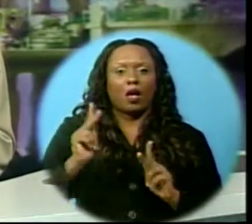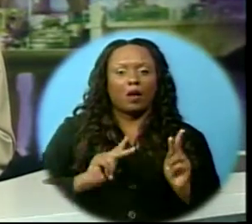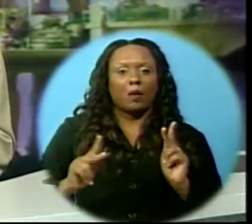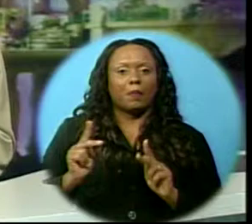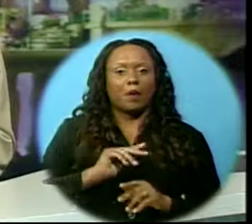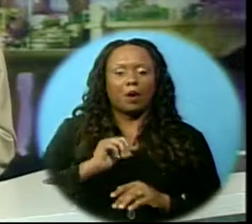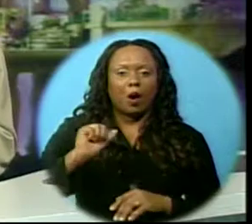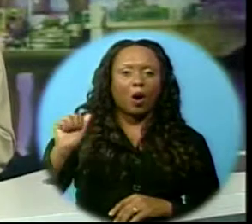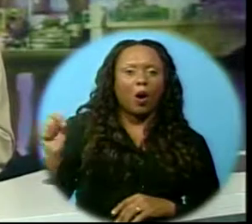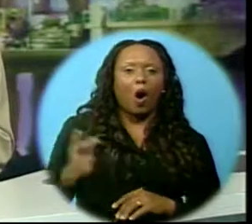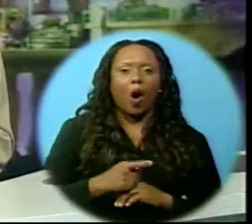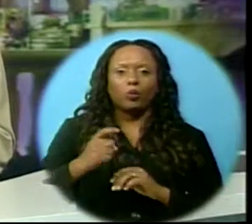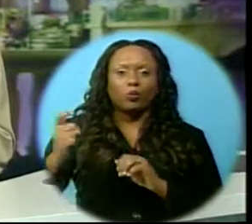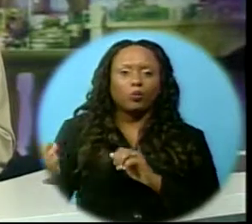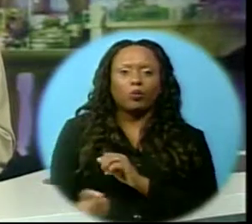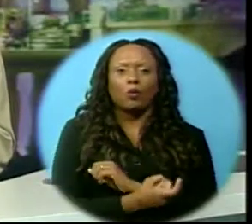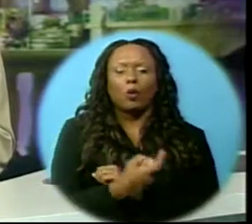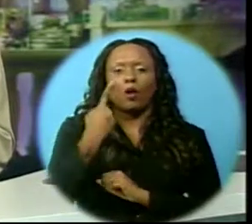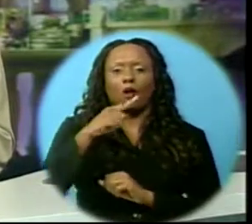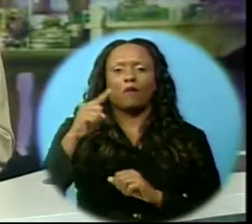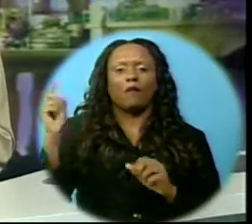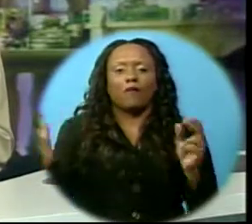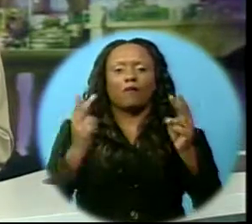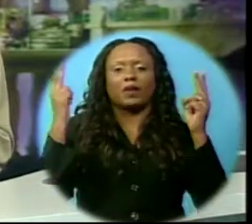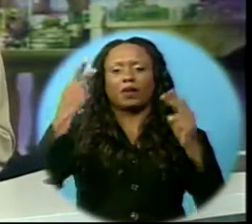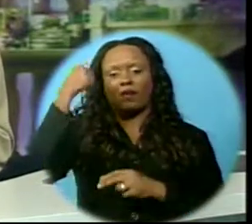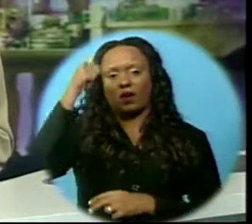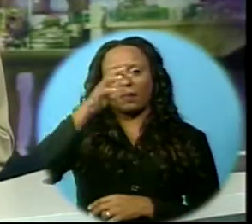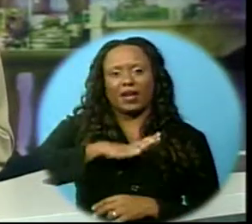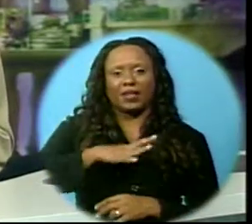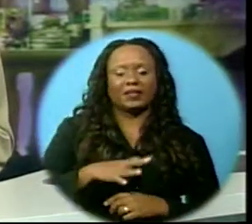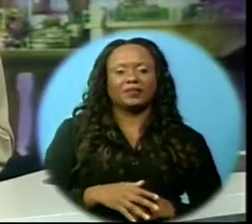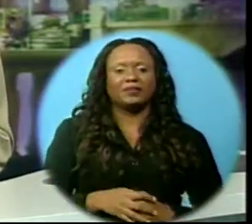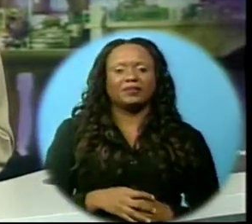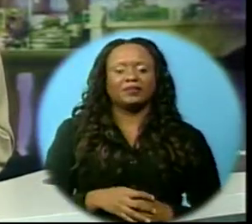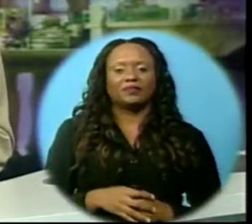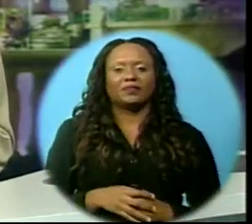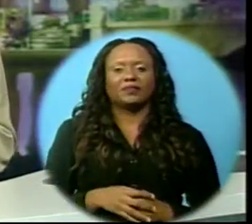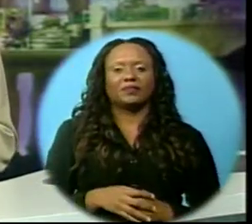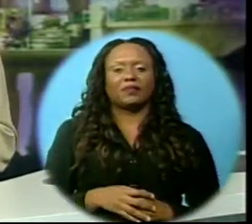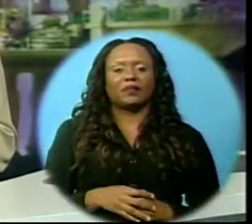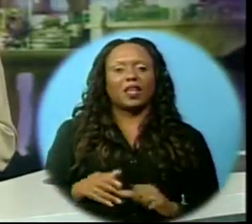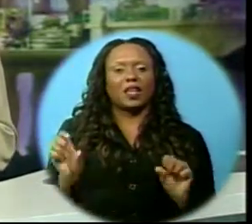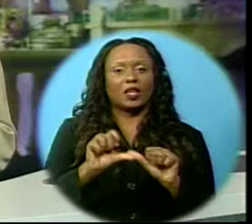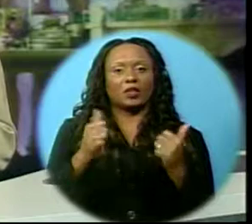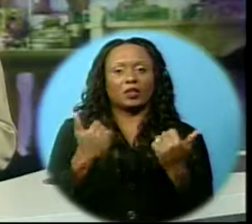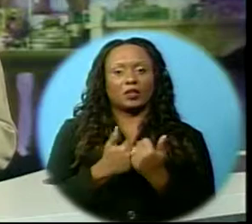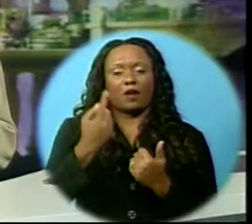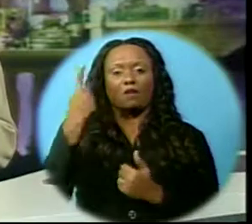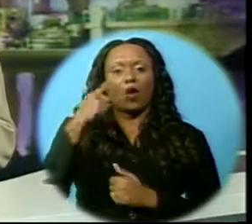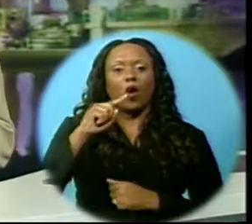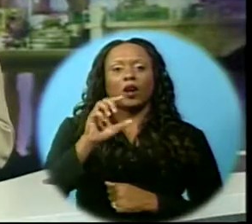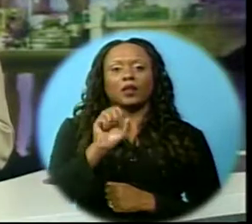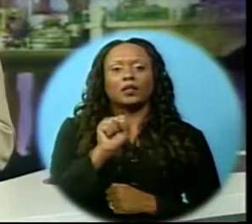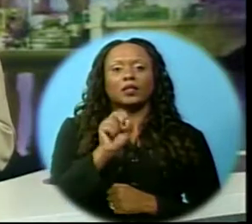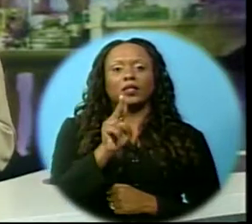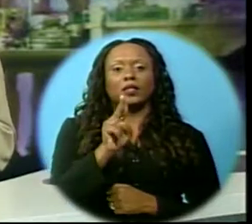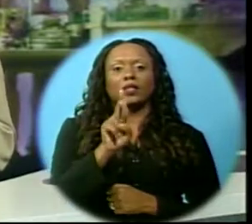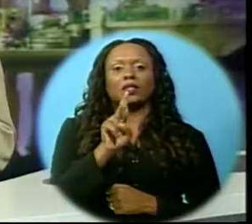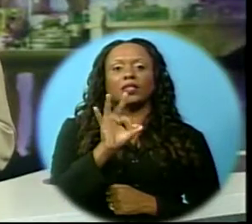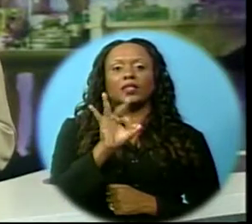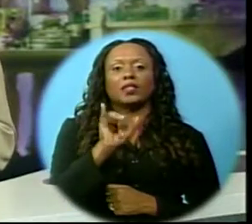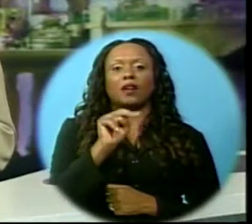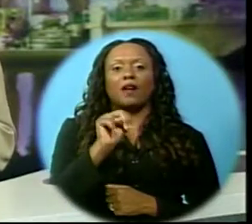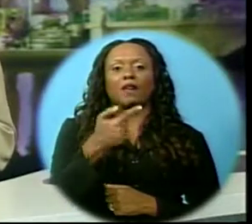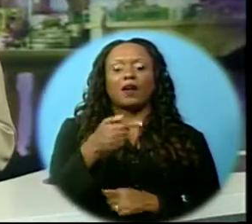Keel Wharton, all scored in the shootout to seal the Bajans' victory. The Association of Surfing Professionals Super